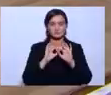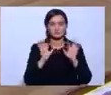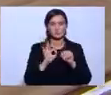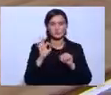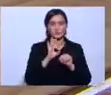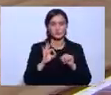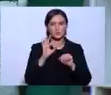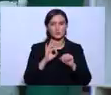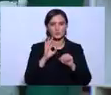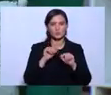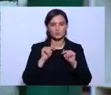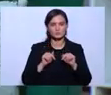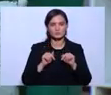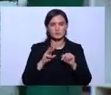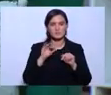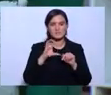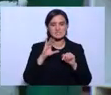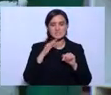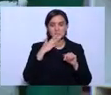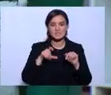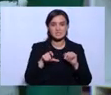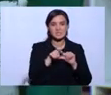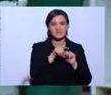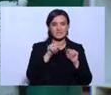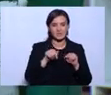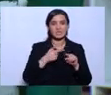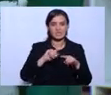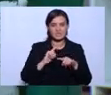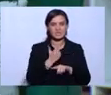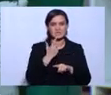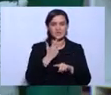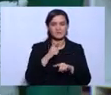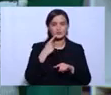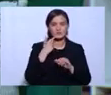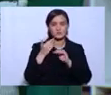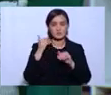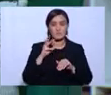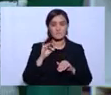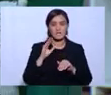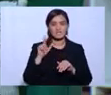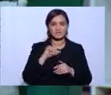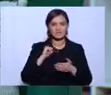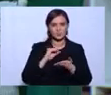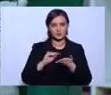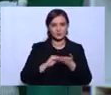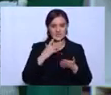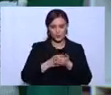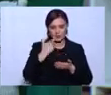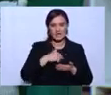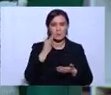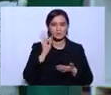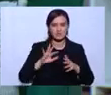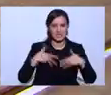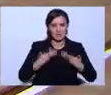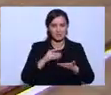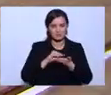The next thing to speak about is the setting, the Mississippi River. And again, like we said before, Mark Twain is writing